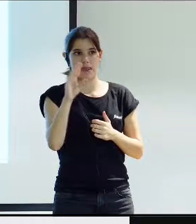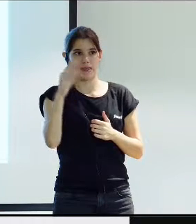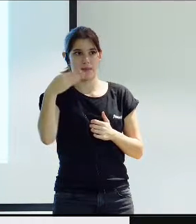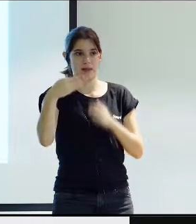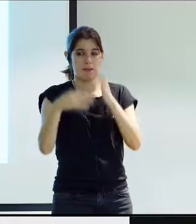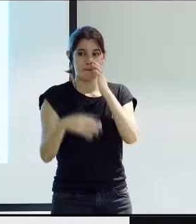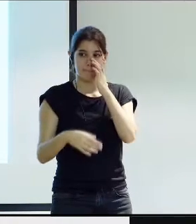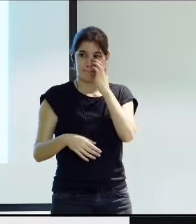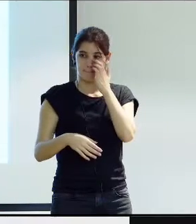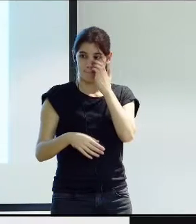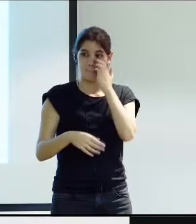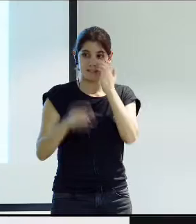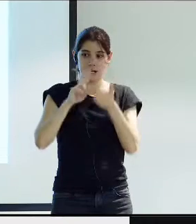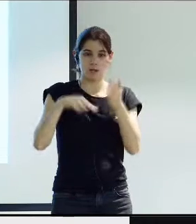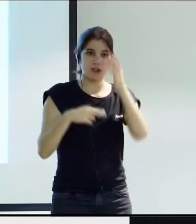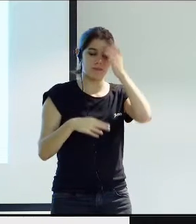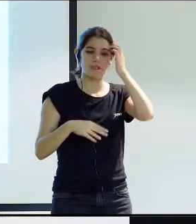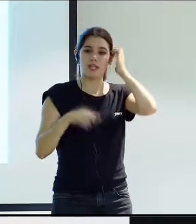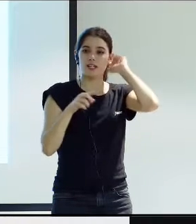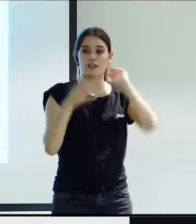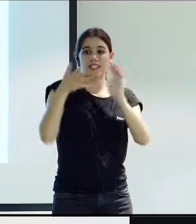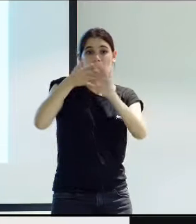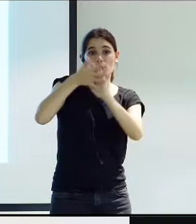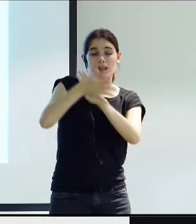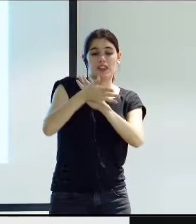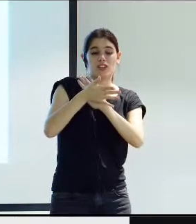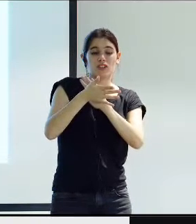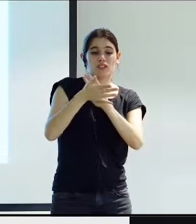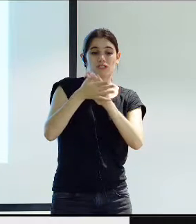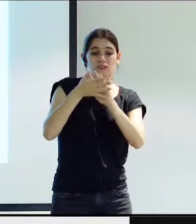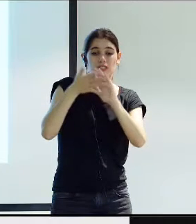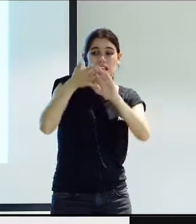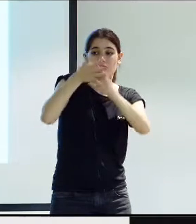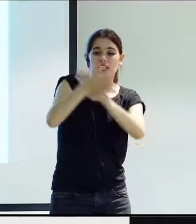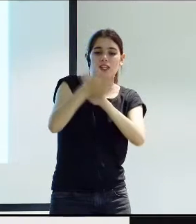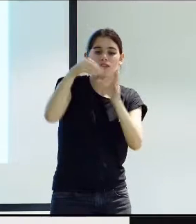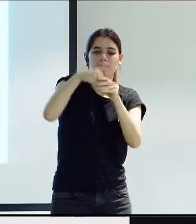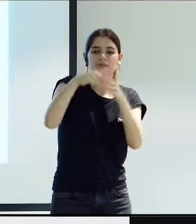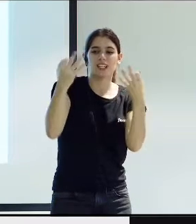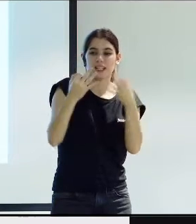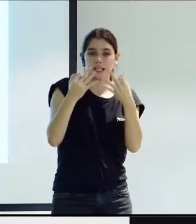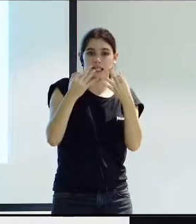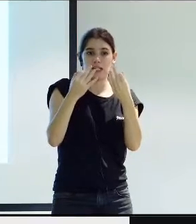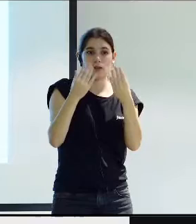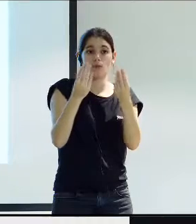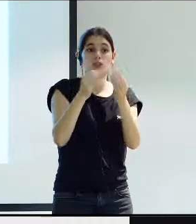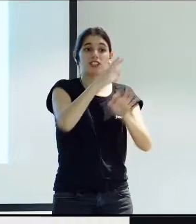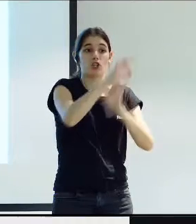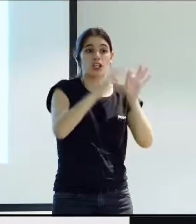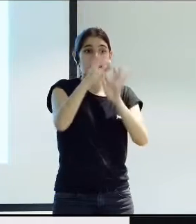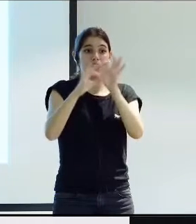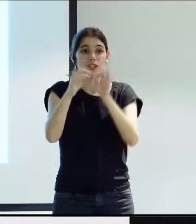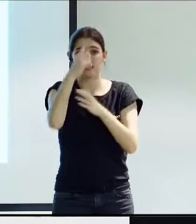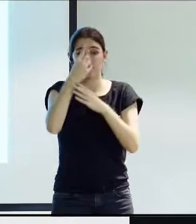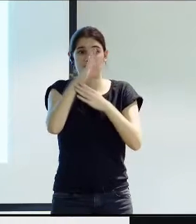be constituting representative organizations, and which is that they